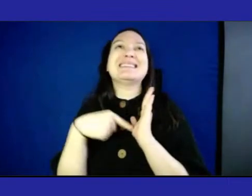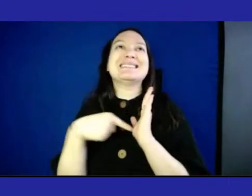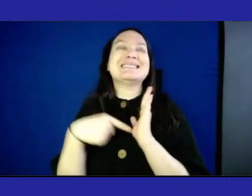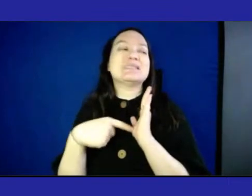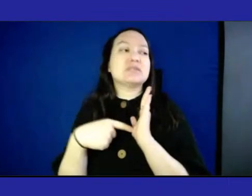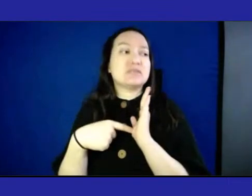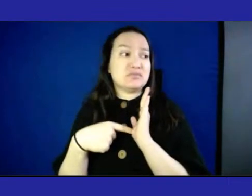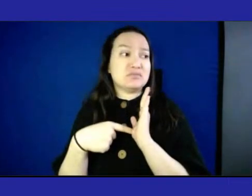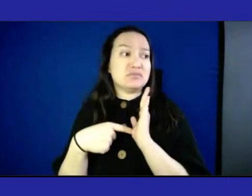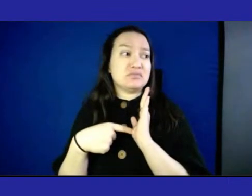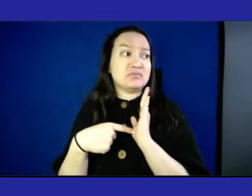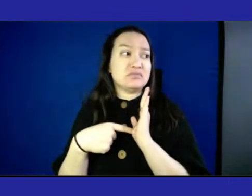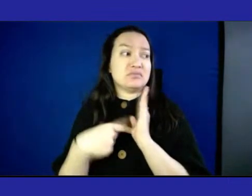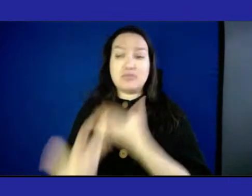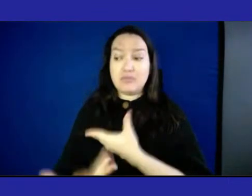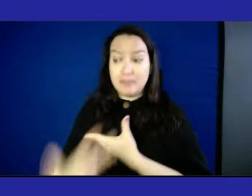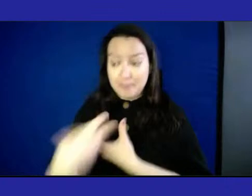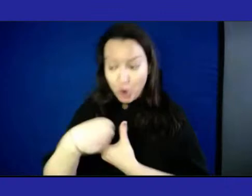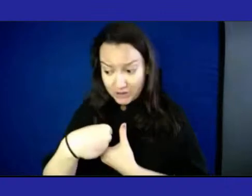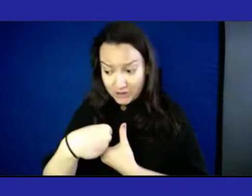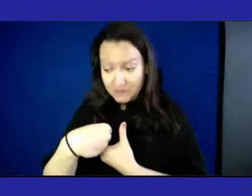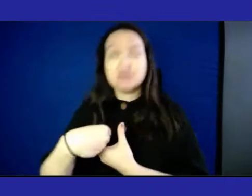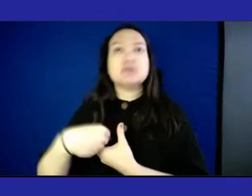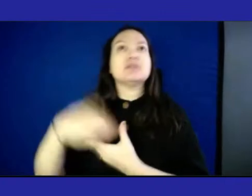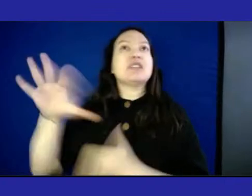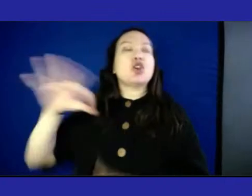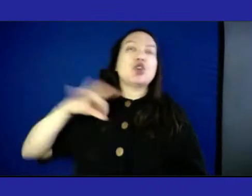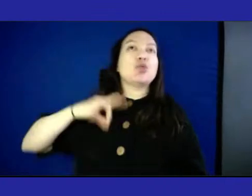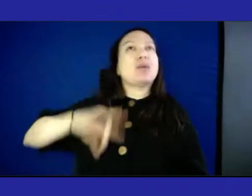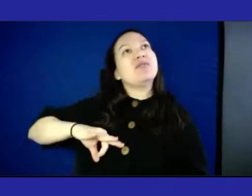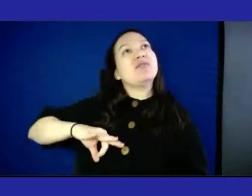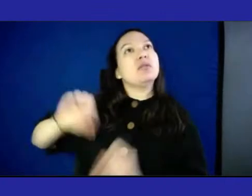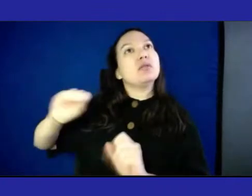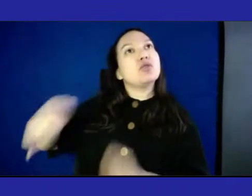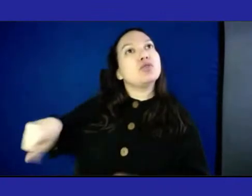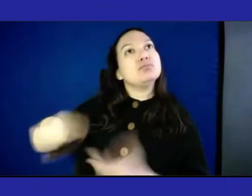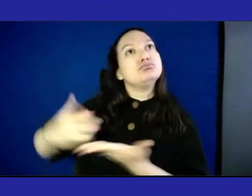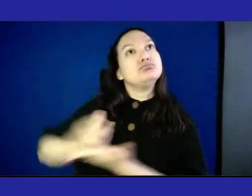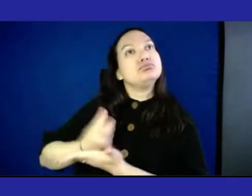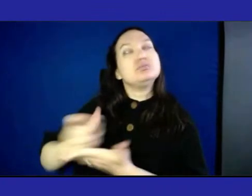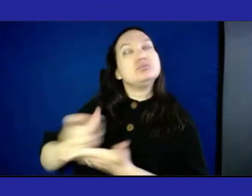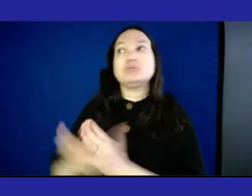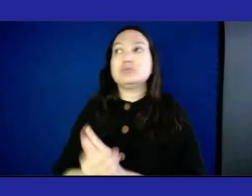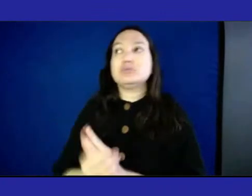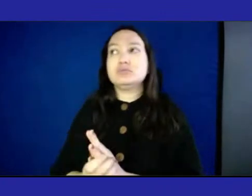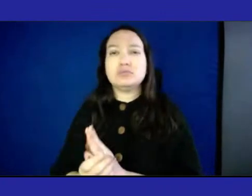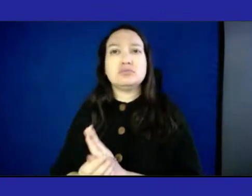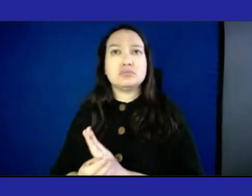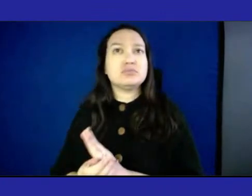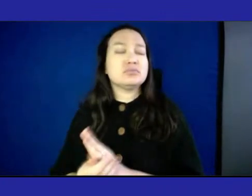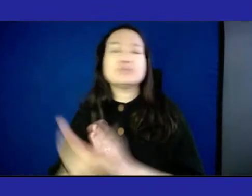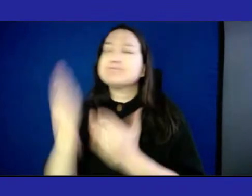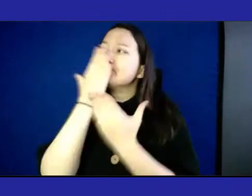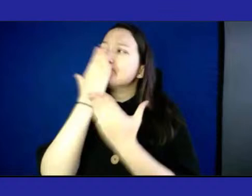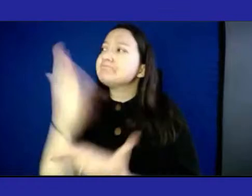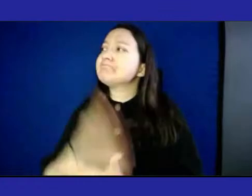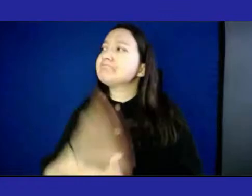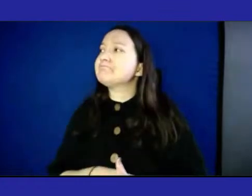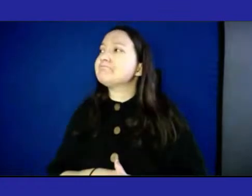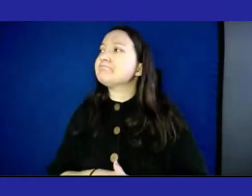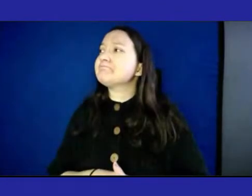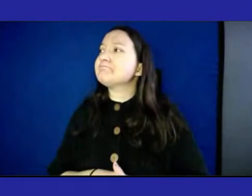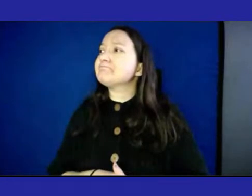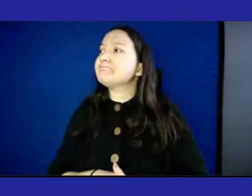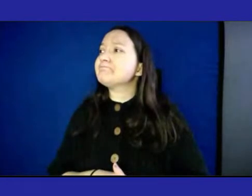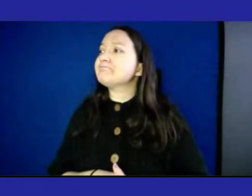becomes part of like the benefit package you get. Interesting. Thanks, that was great, thanks. Yeah, I think to the extent